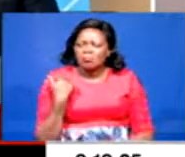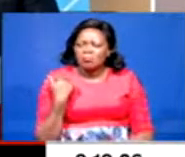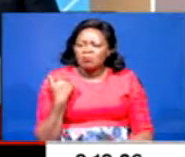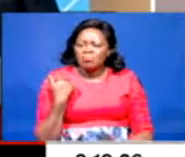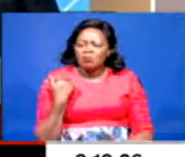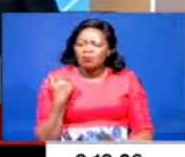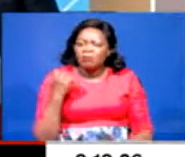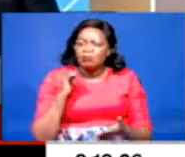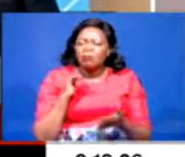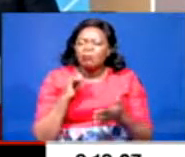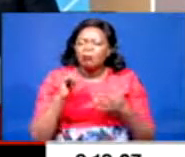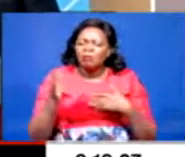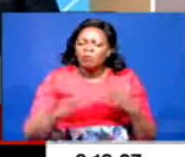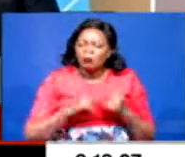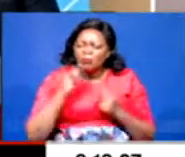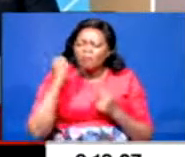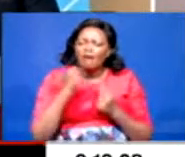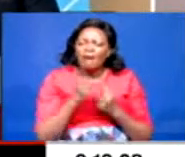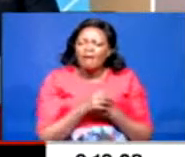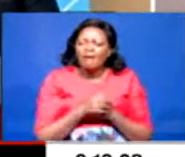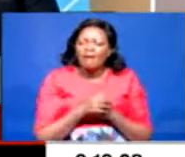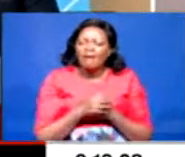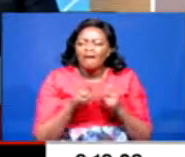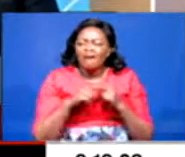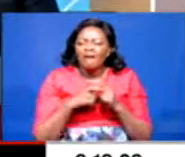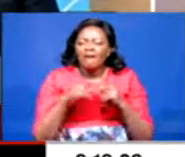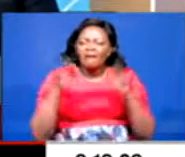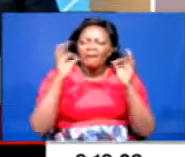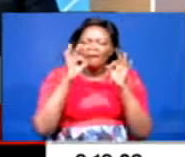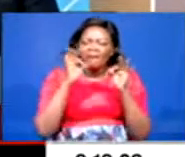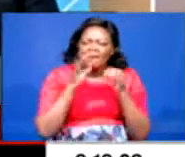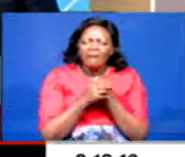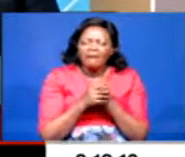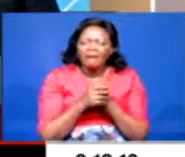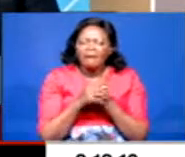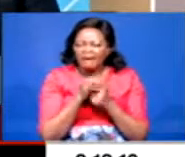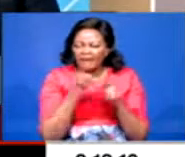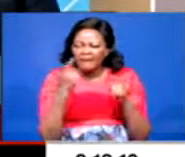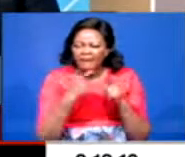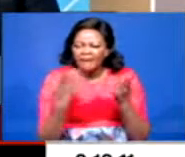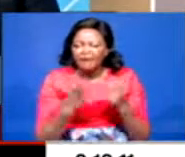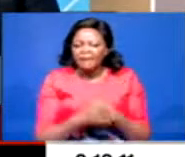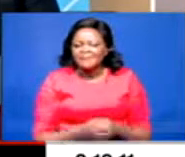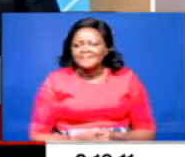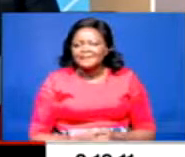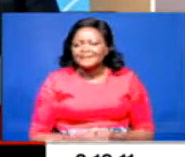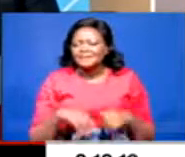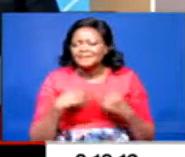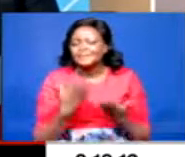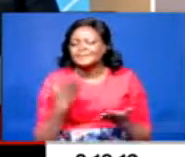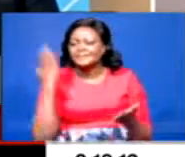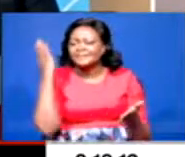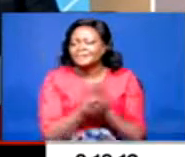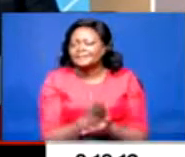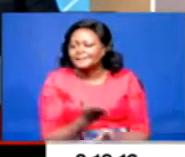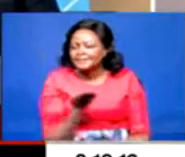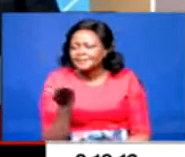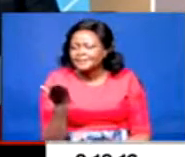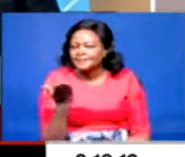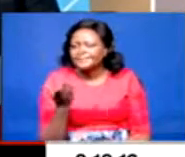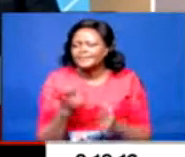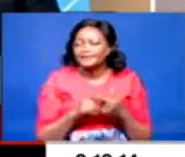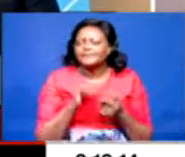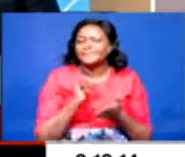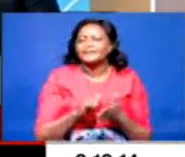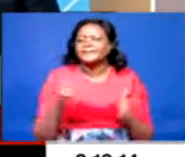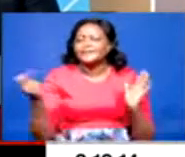at the Bomas of Kenya, you start to wonder, where do these come from? How do I verify them? And at that particular